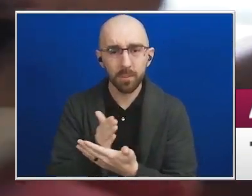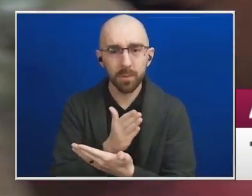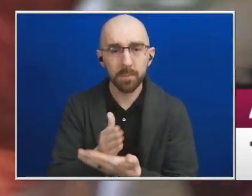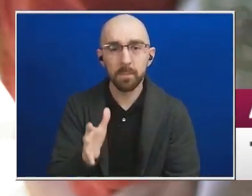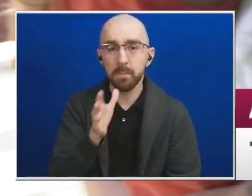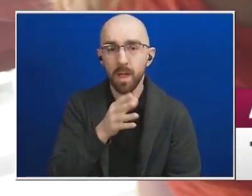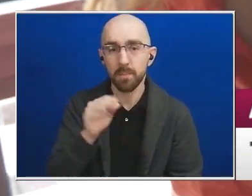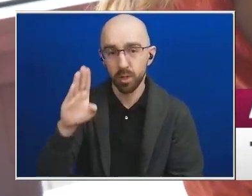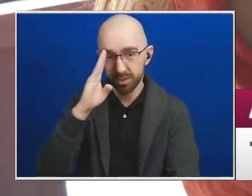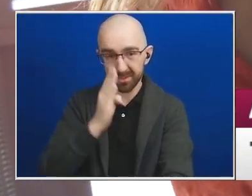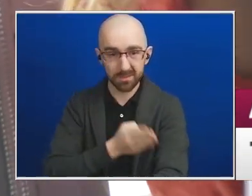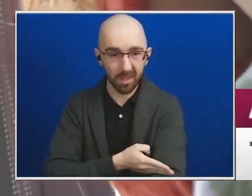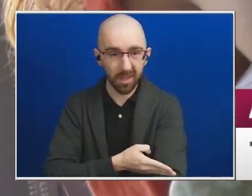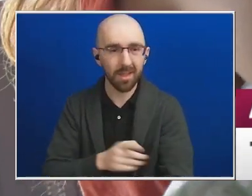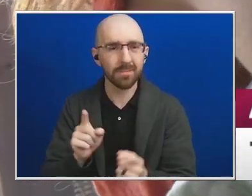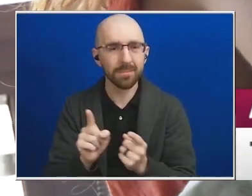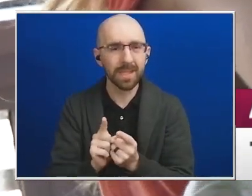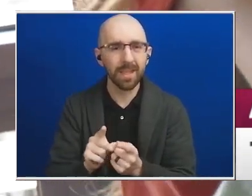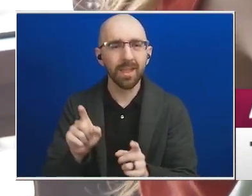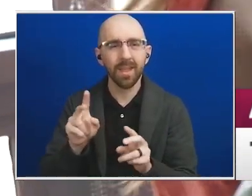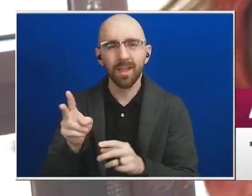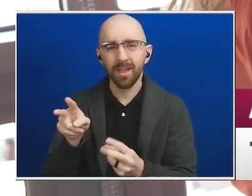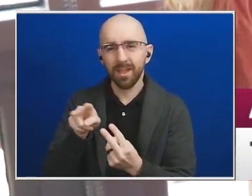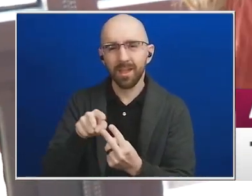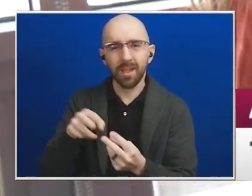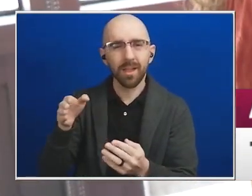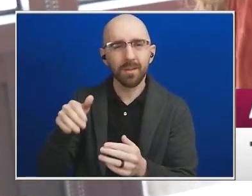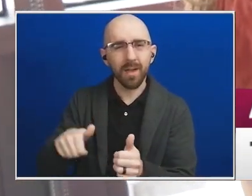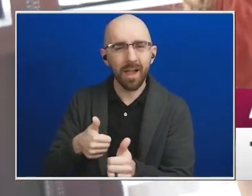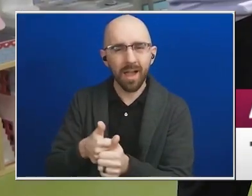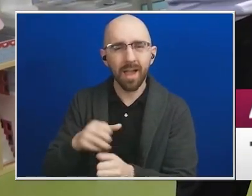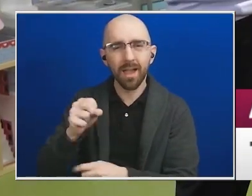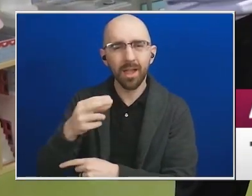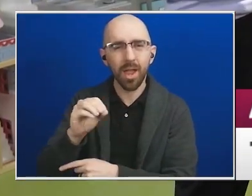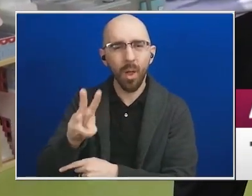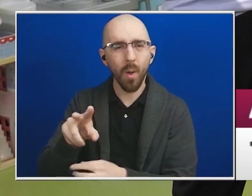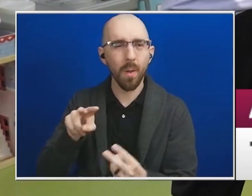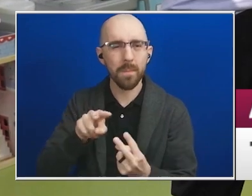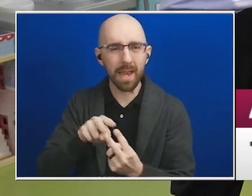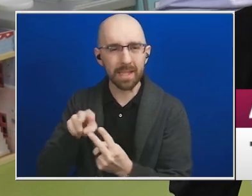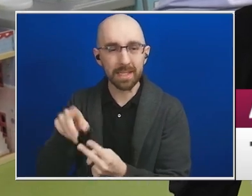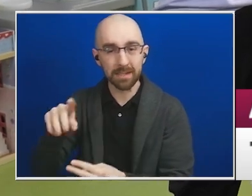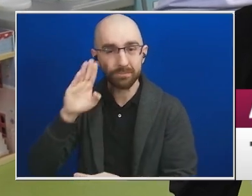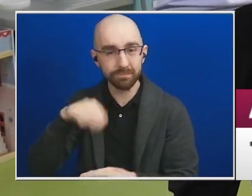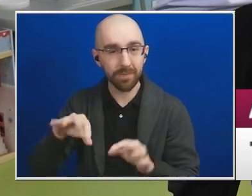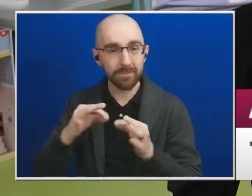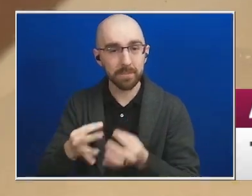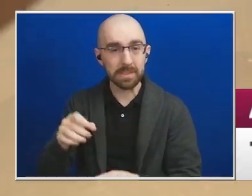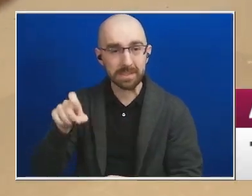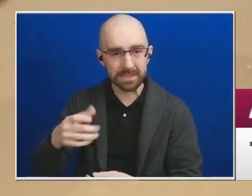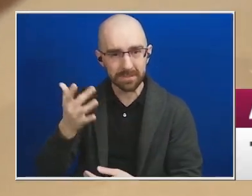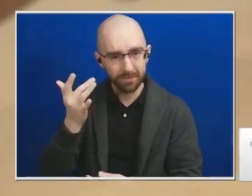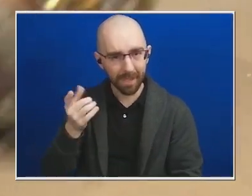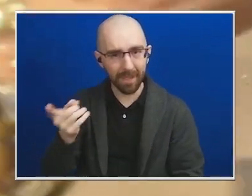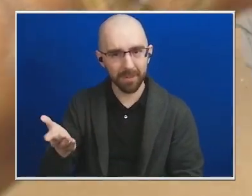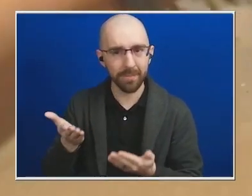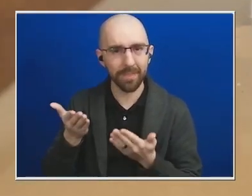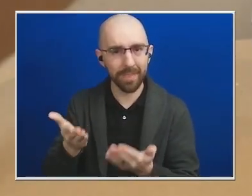son. Meet the duo behind Shadow Buddies. They know exactly what families need because they've been there.